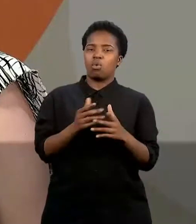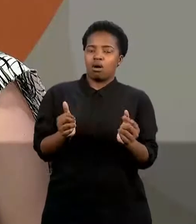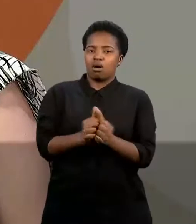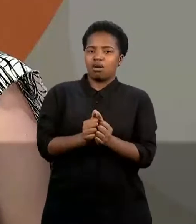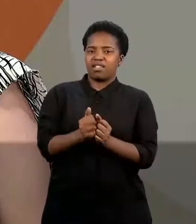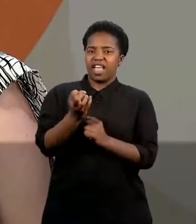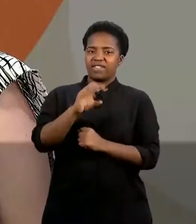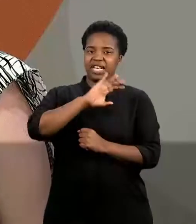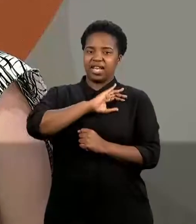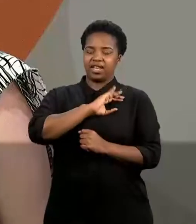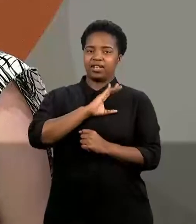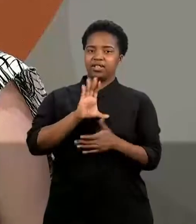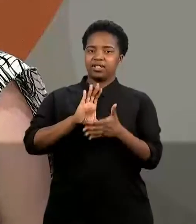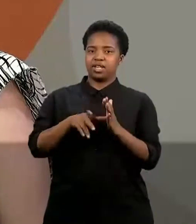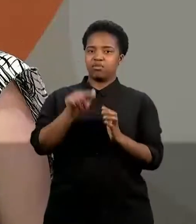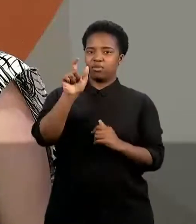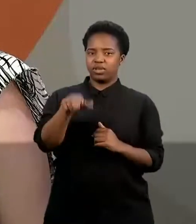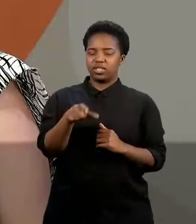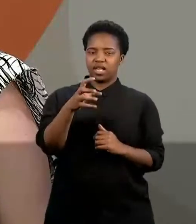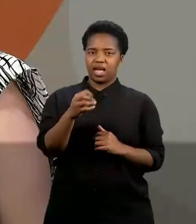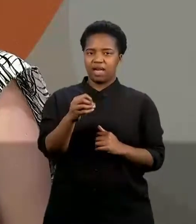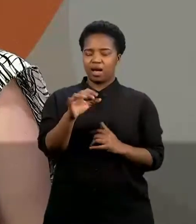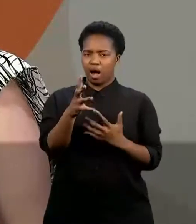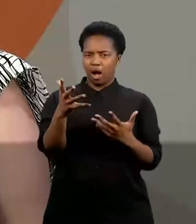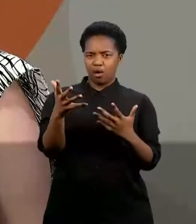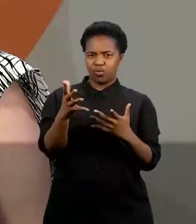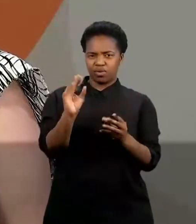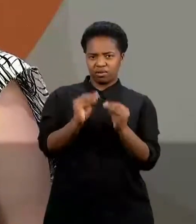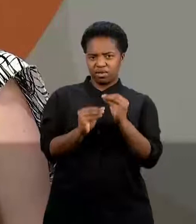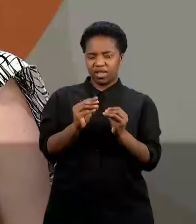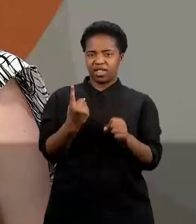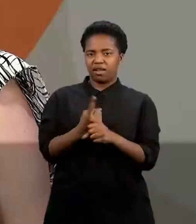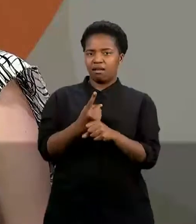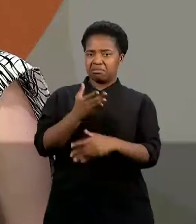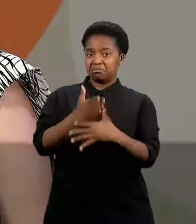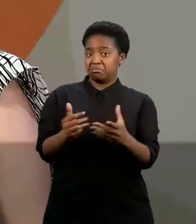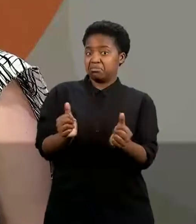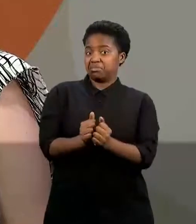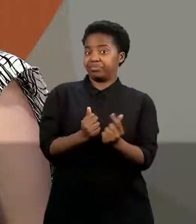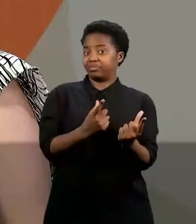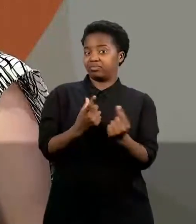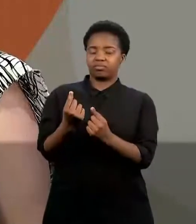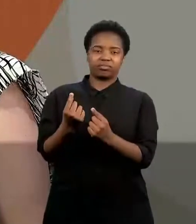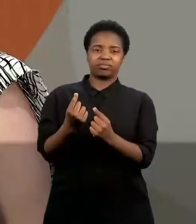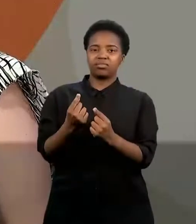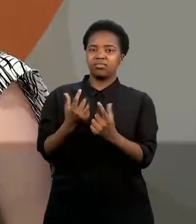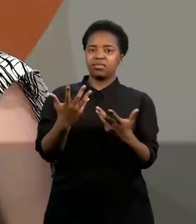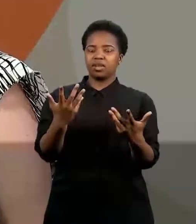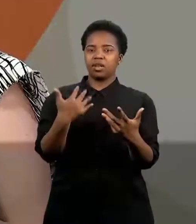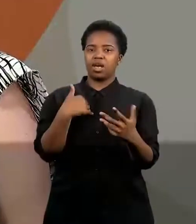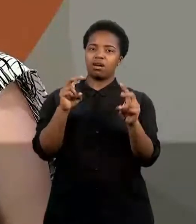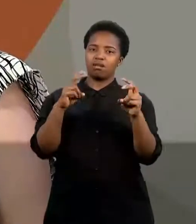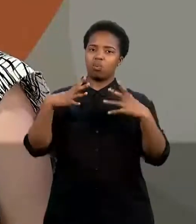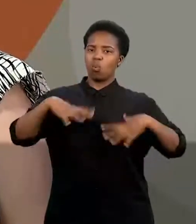they have the client who's a disabled person, they have an engineer and a fashion designer, and they all work together and they do either like a small wardrobe